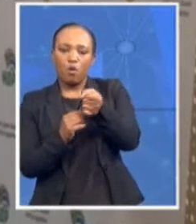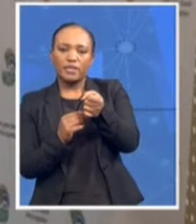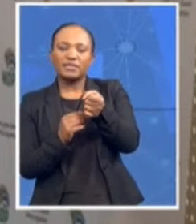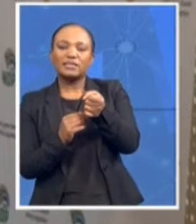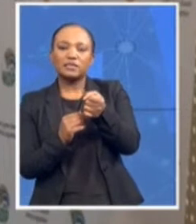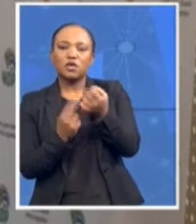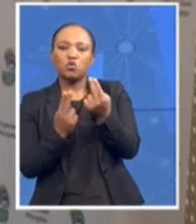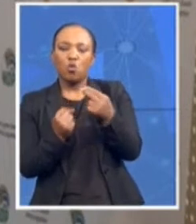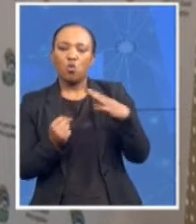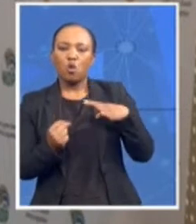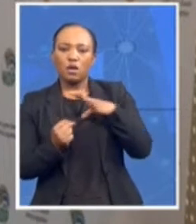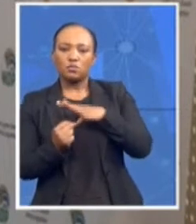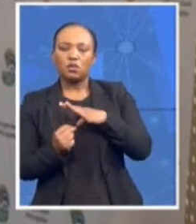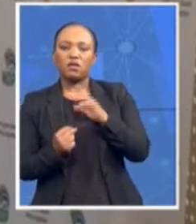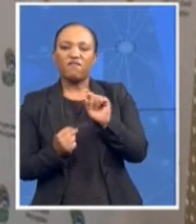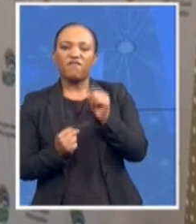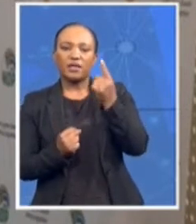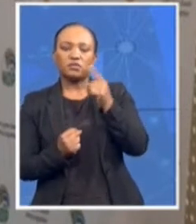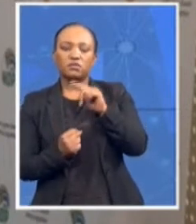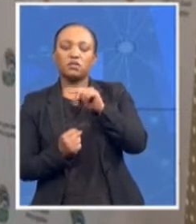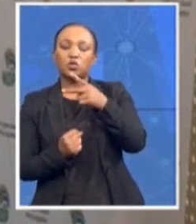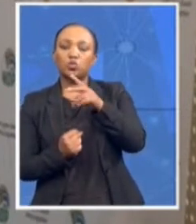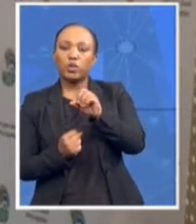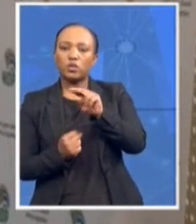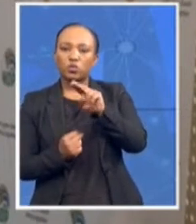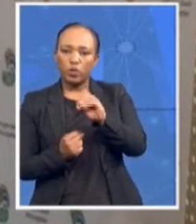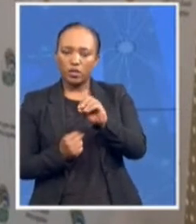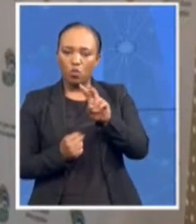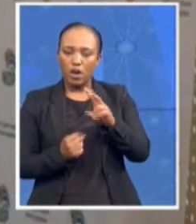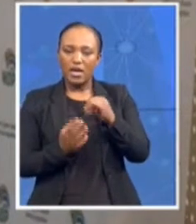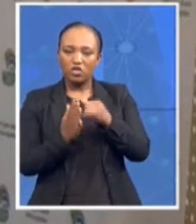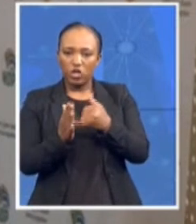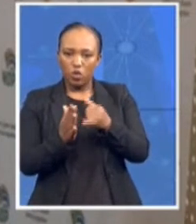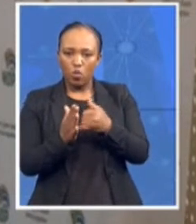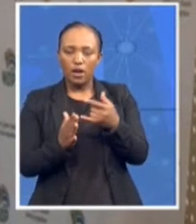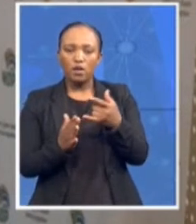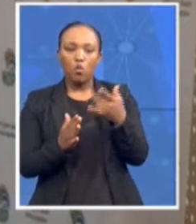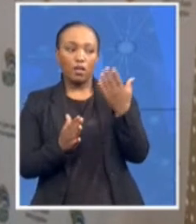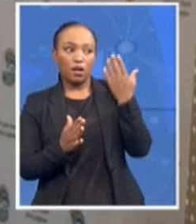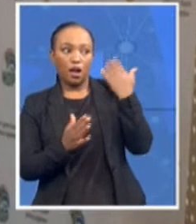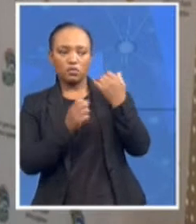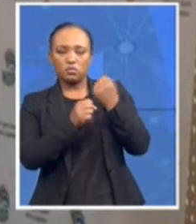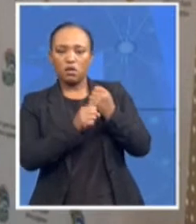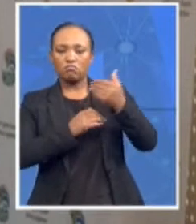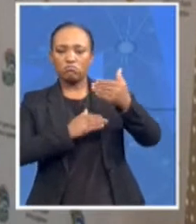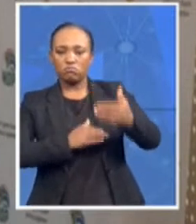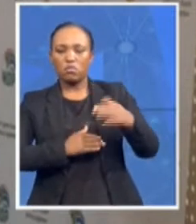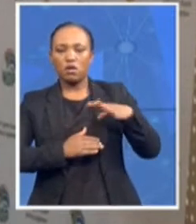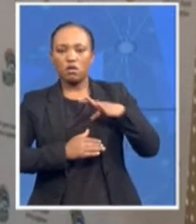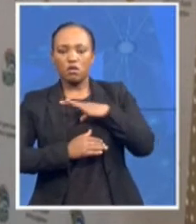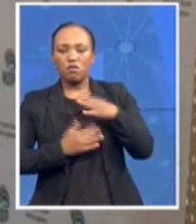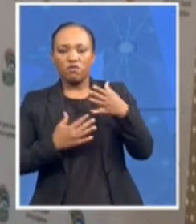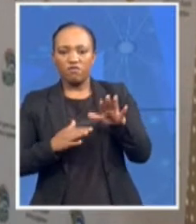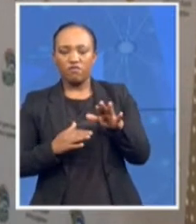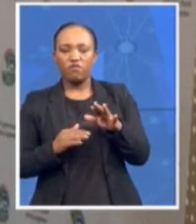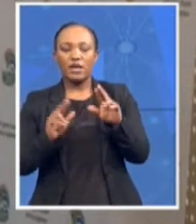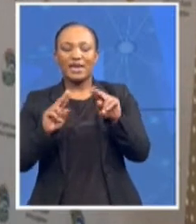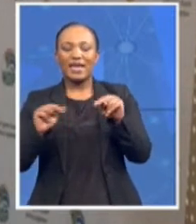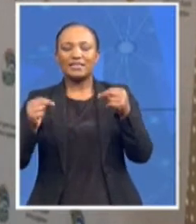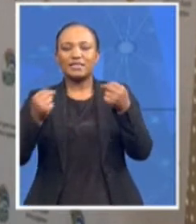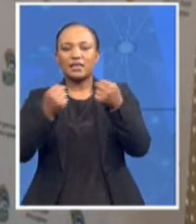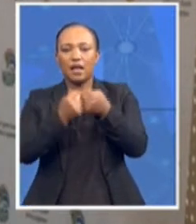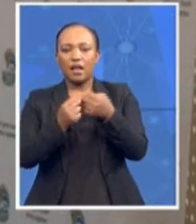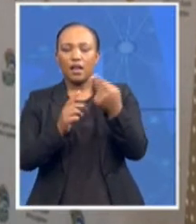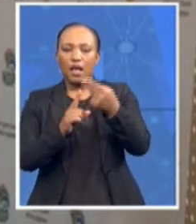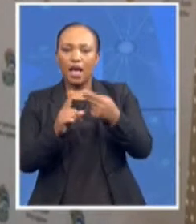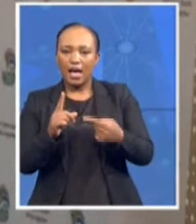shortly after the new council commenced its term, a National Arts Council external adjudication panel member wrote